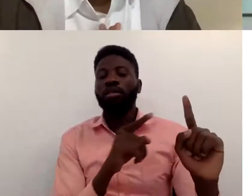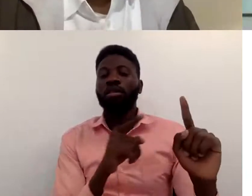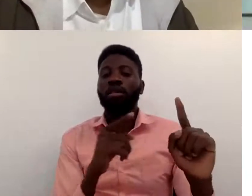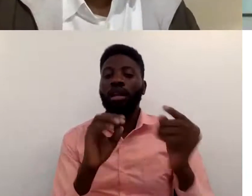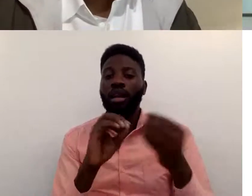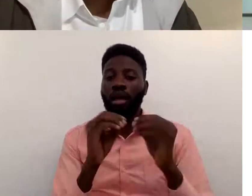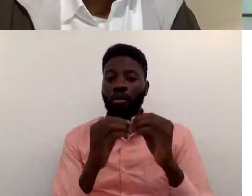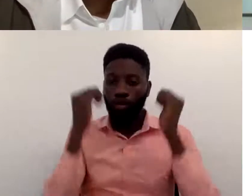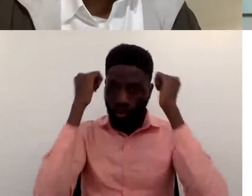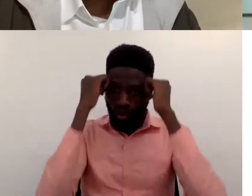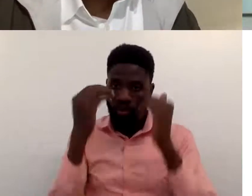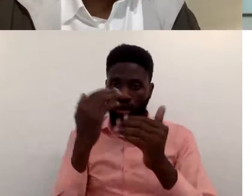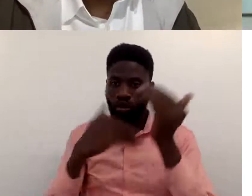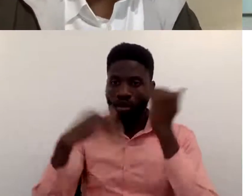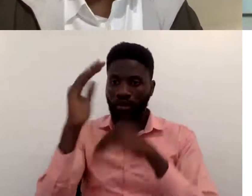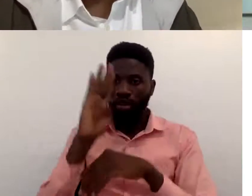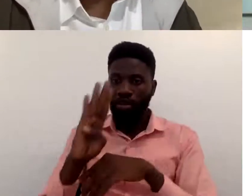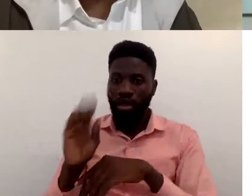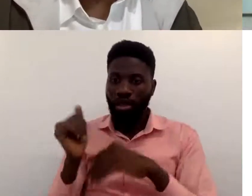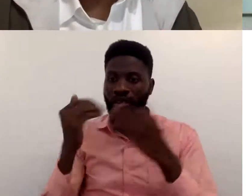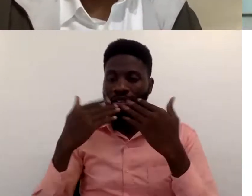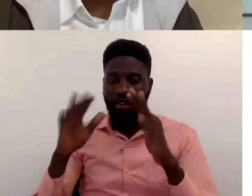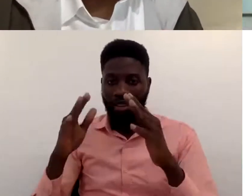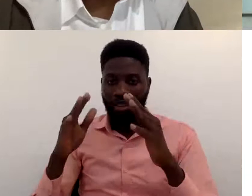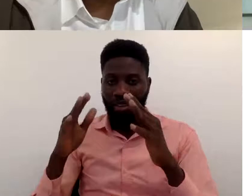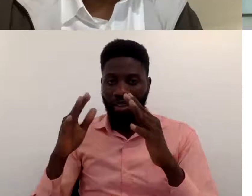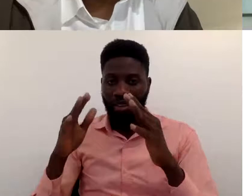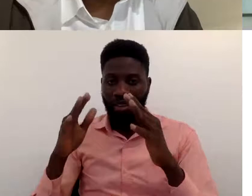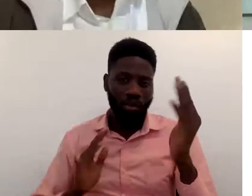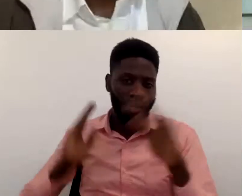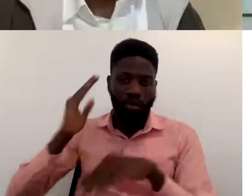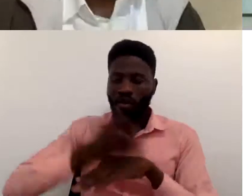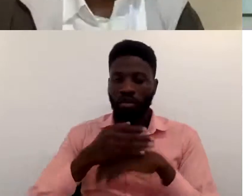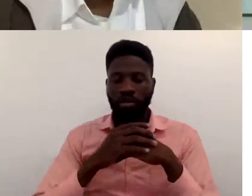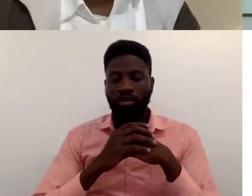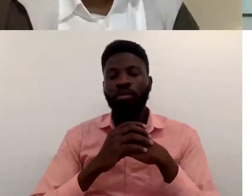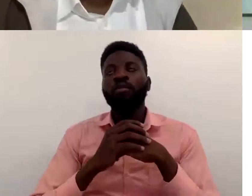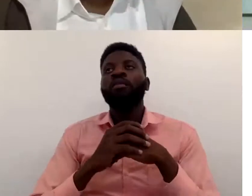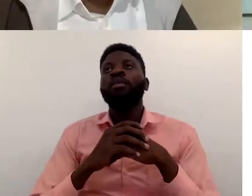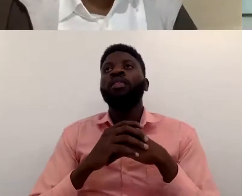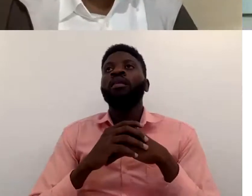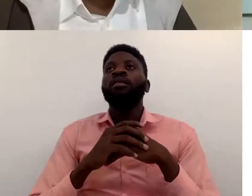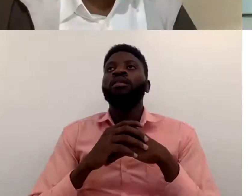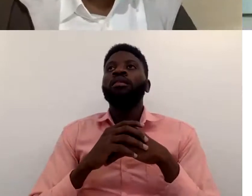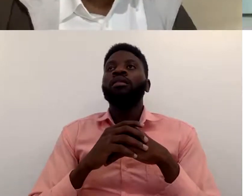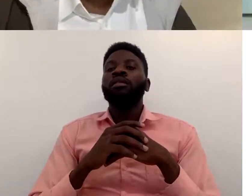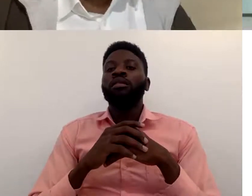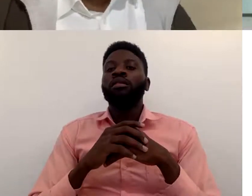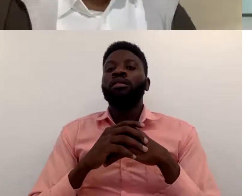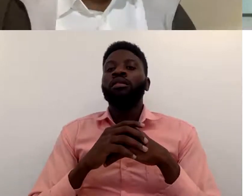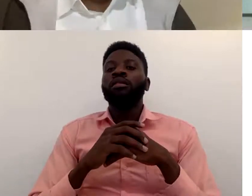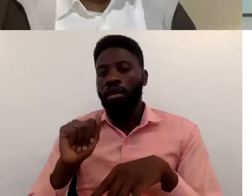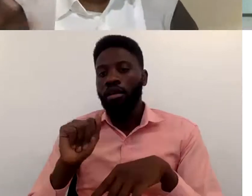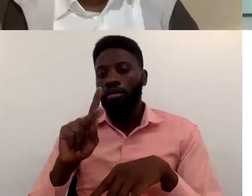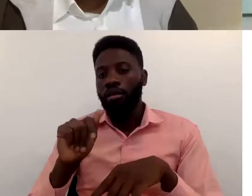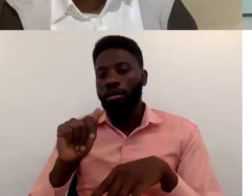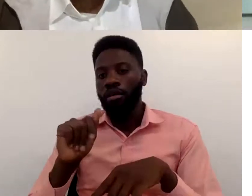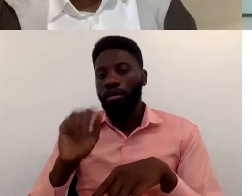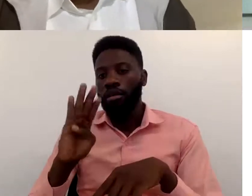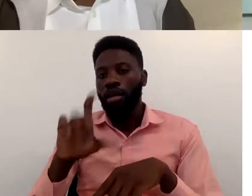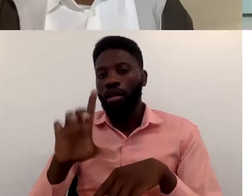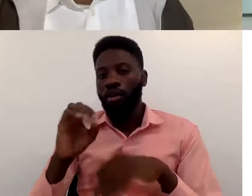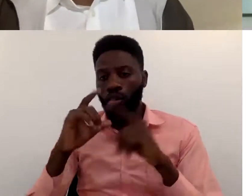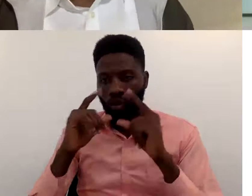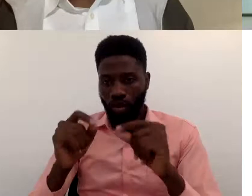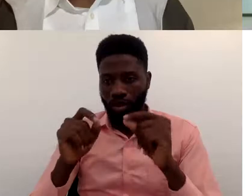out of campus, really, it's in the thousands. Yeah. So as Makabelo was saying, it's really, what do you